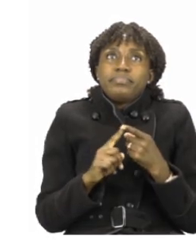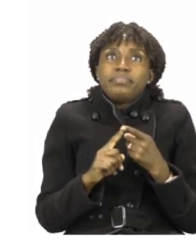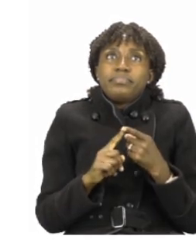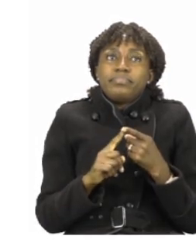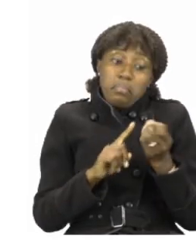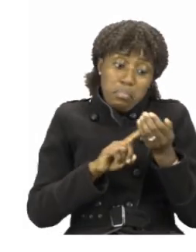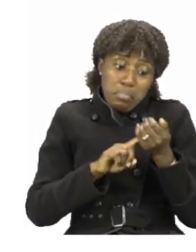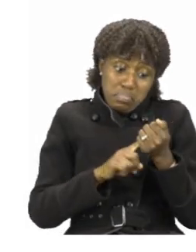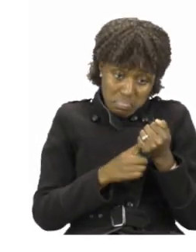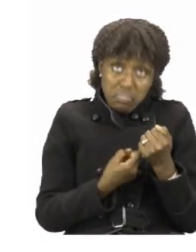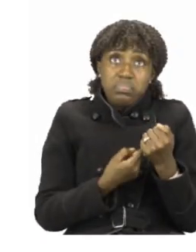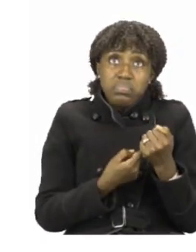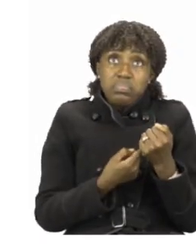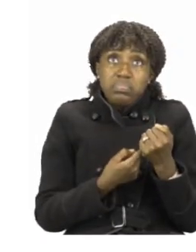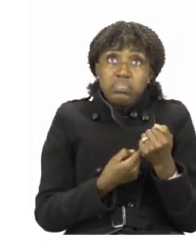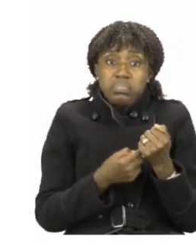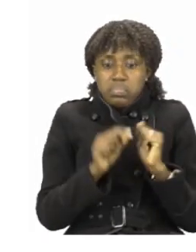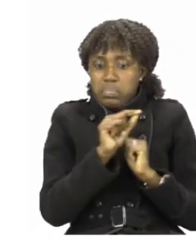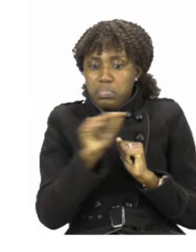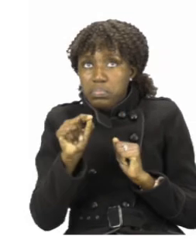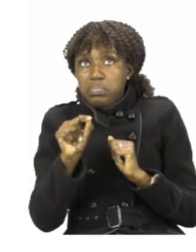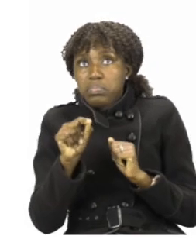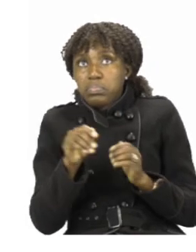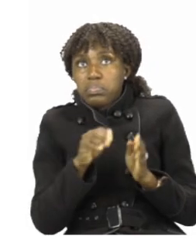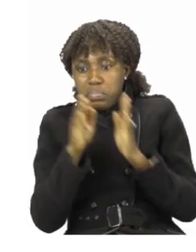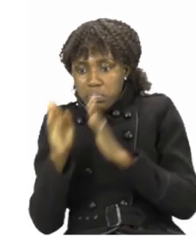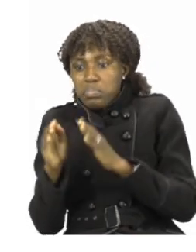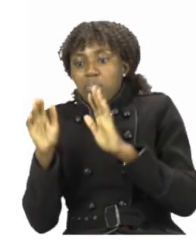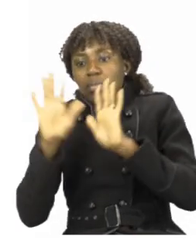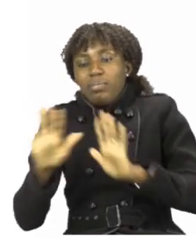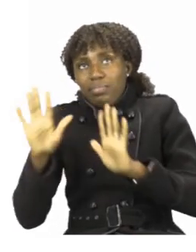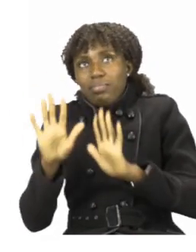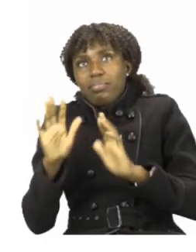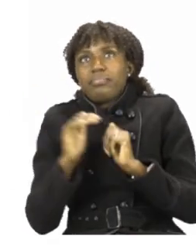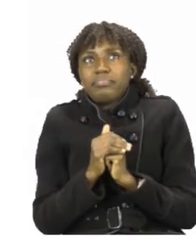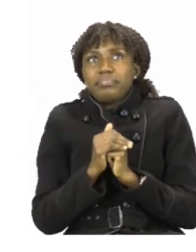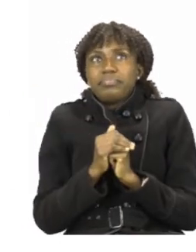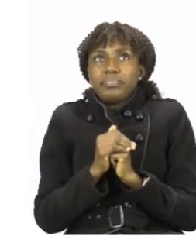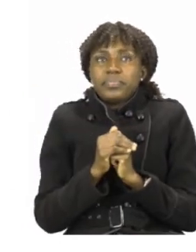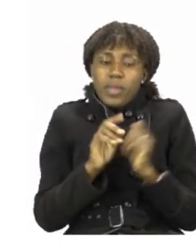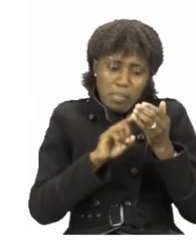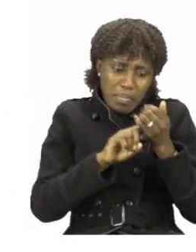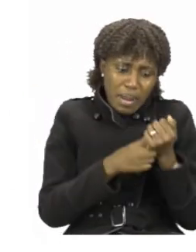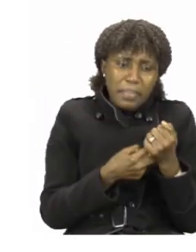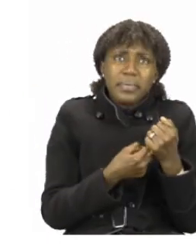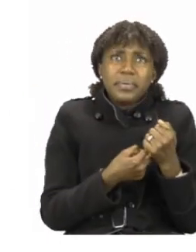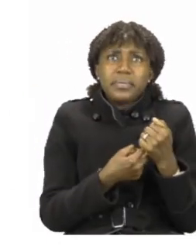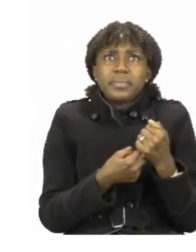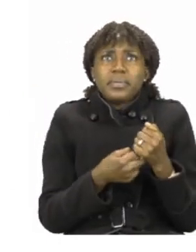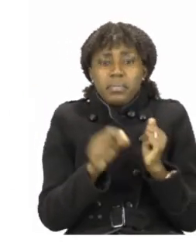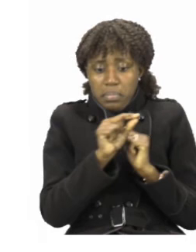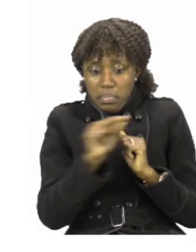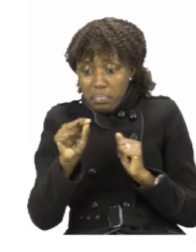the sharpener is dash than the crayon. The sharpener is dash